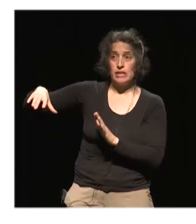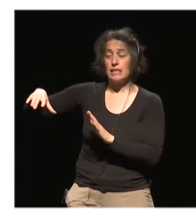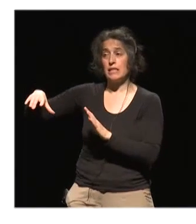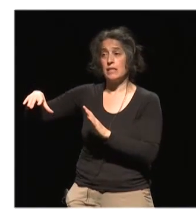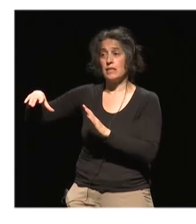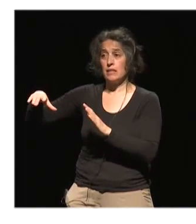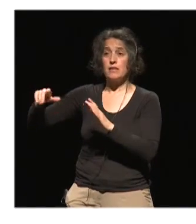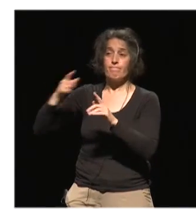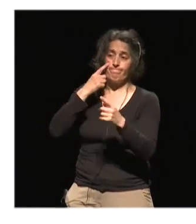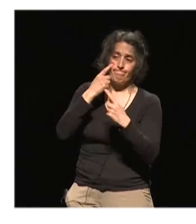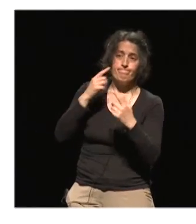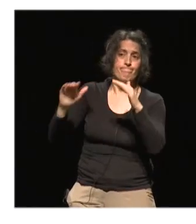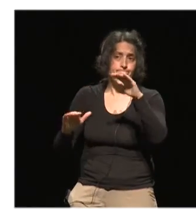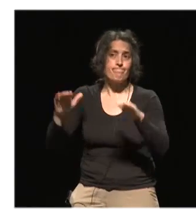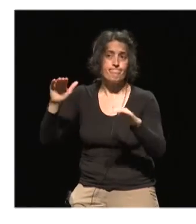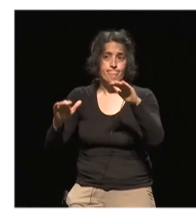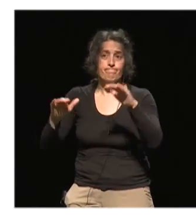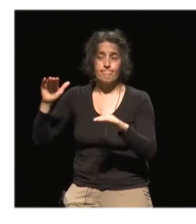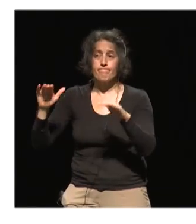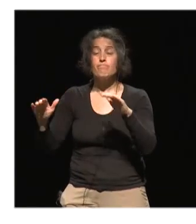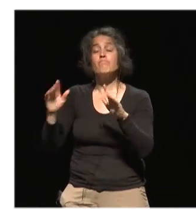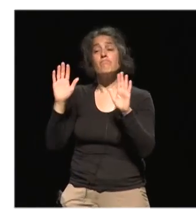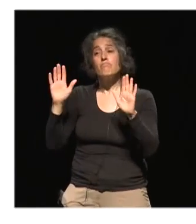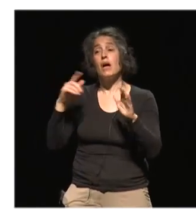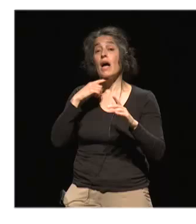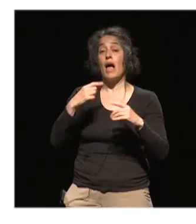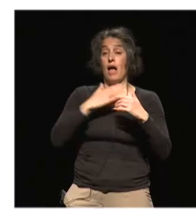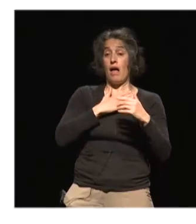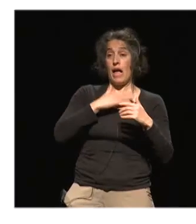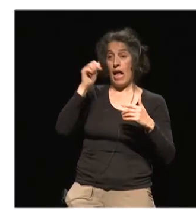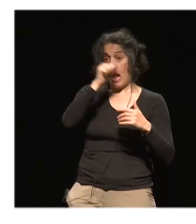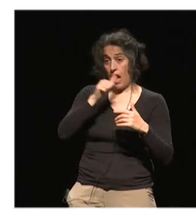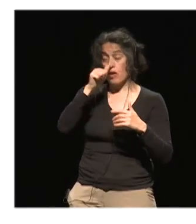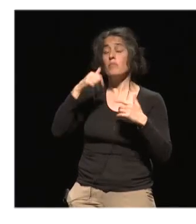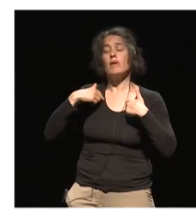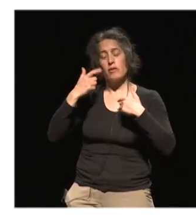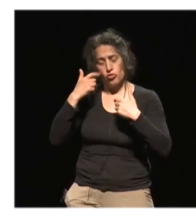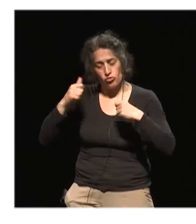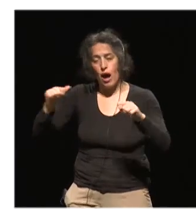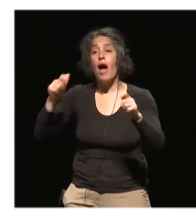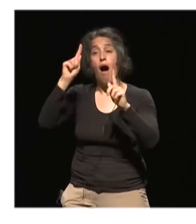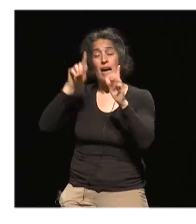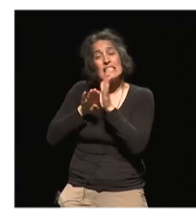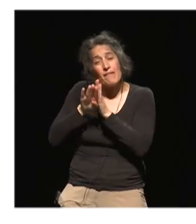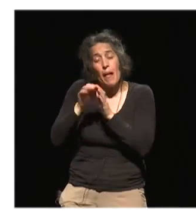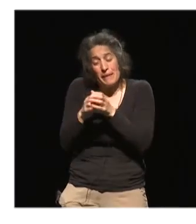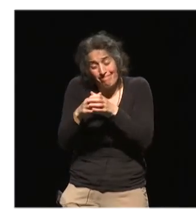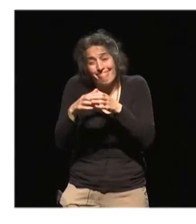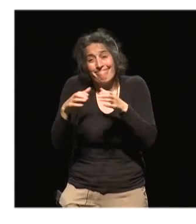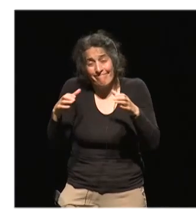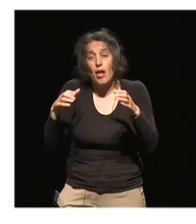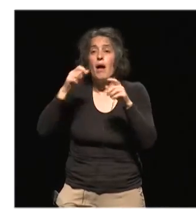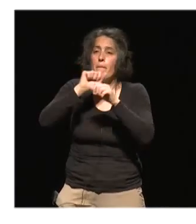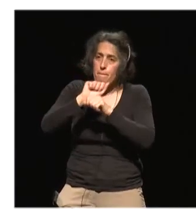Still, the government is consistently looking to implement the CRG line